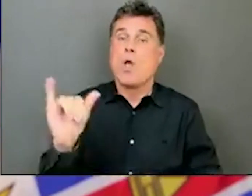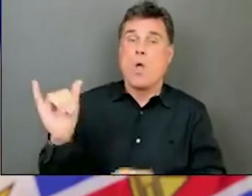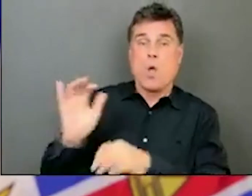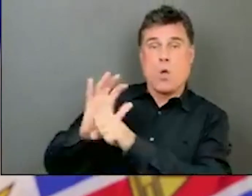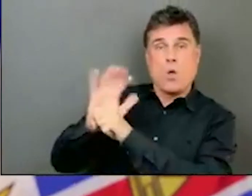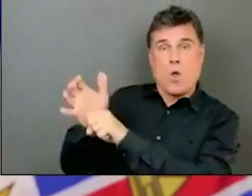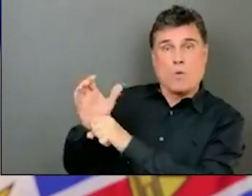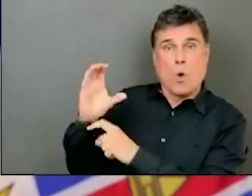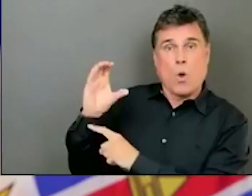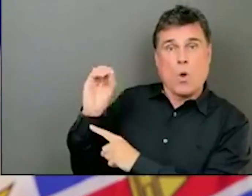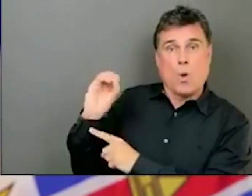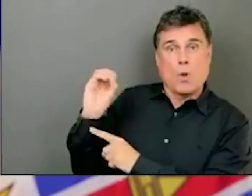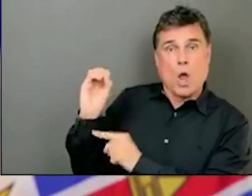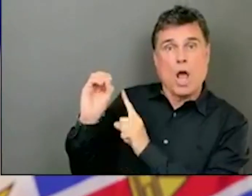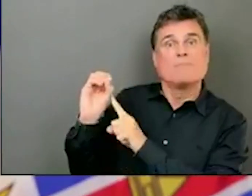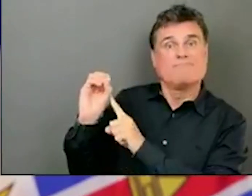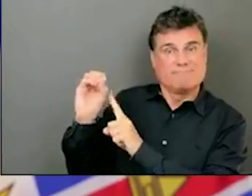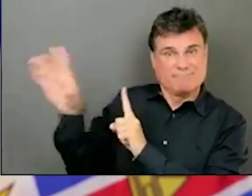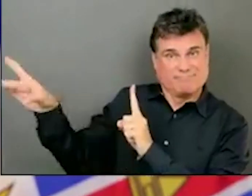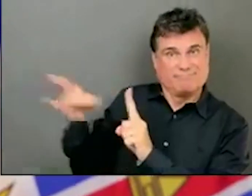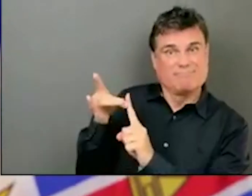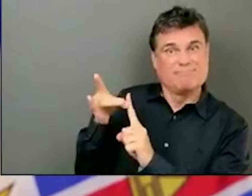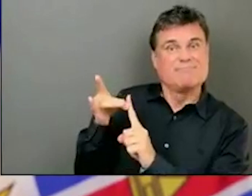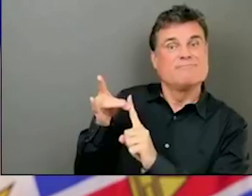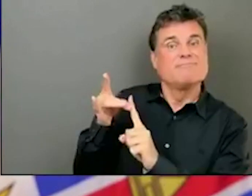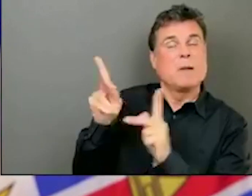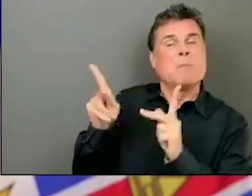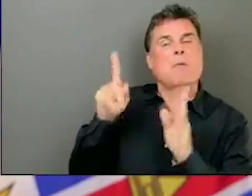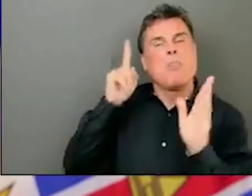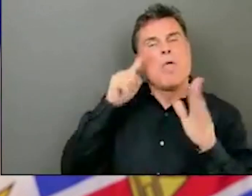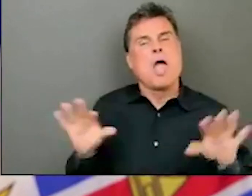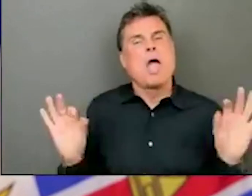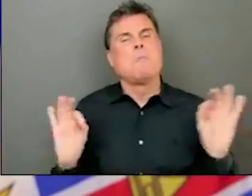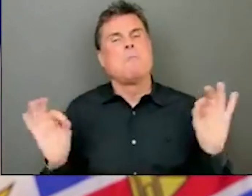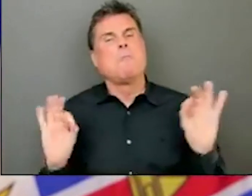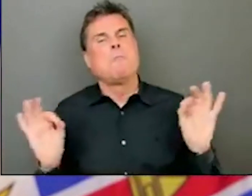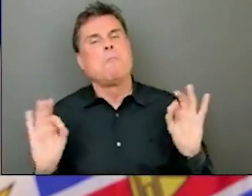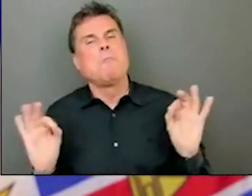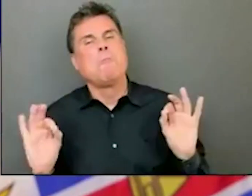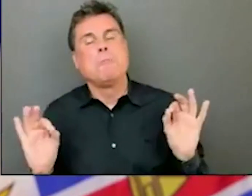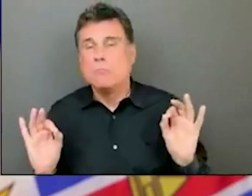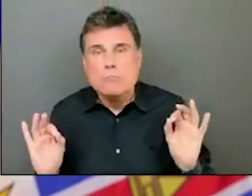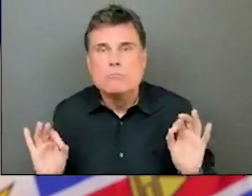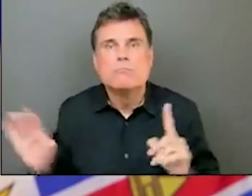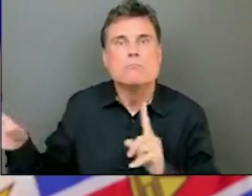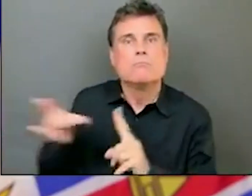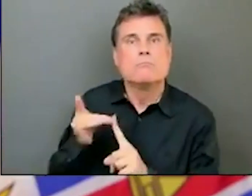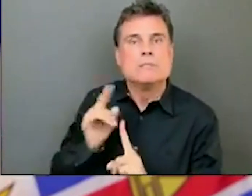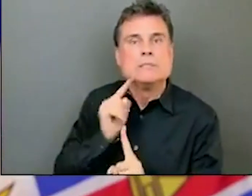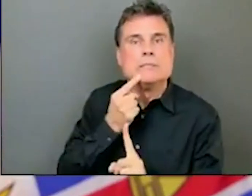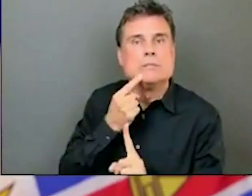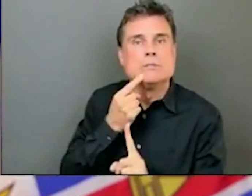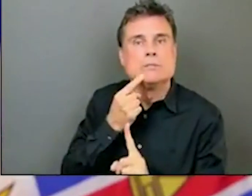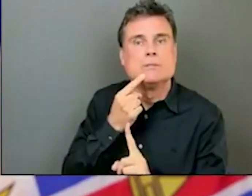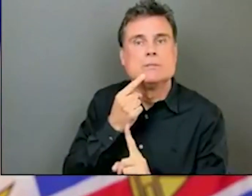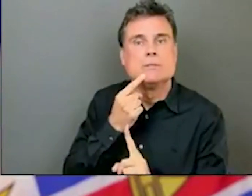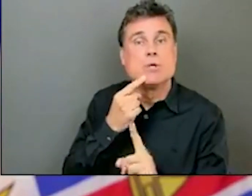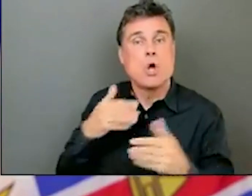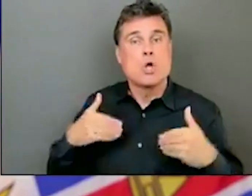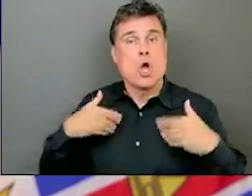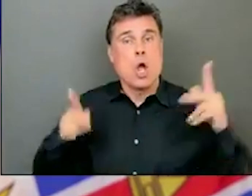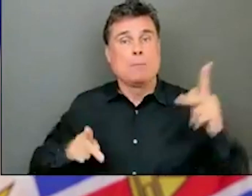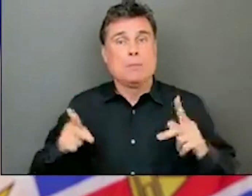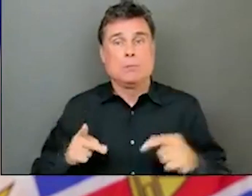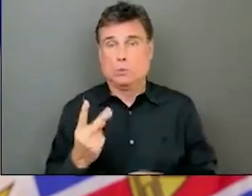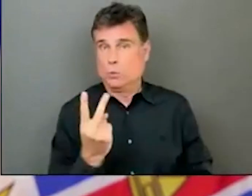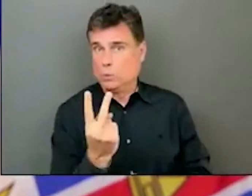Omicron strain, does cause severe illness in some people. So most of the younger people that we've had, at least